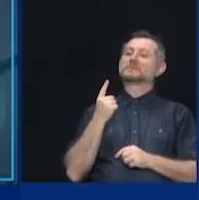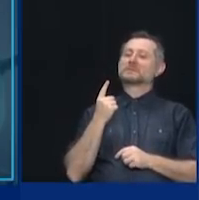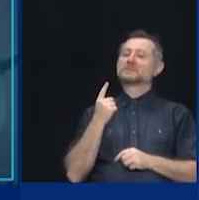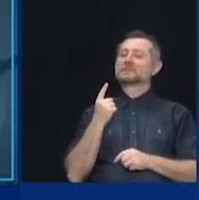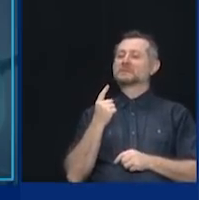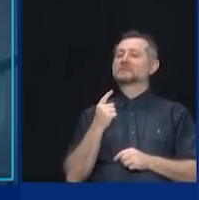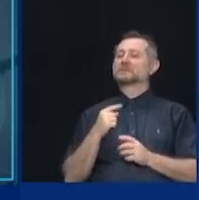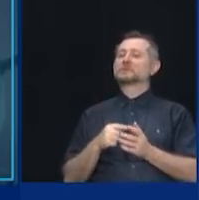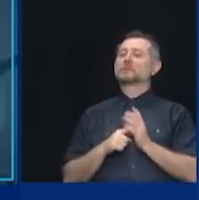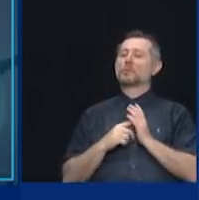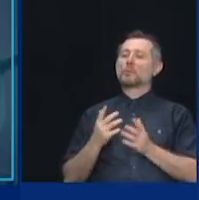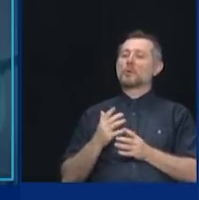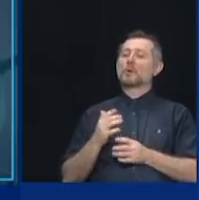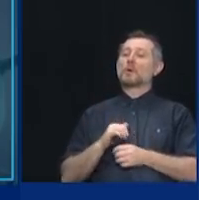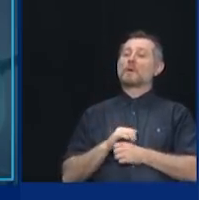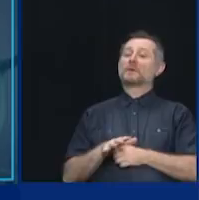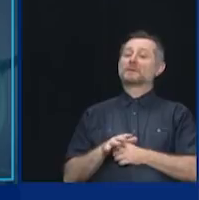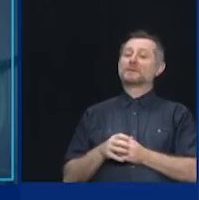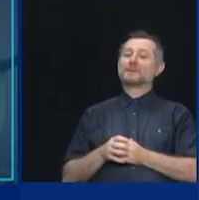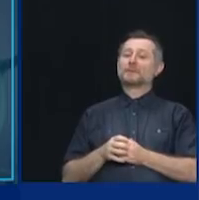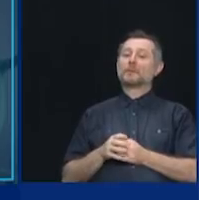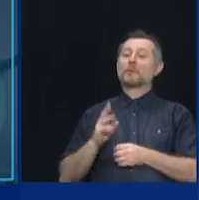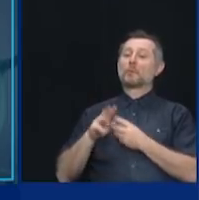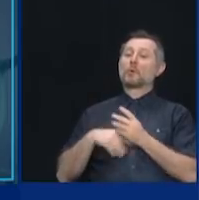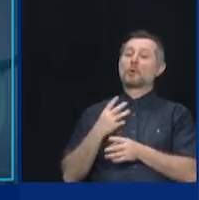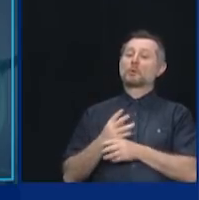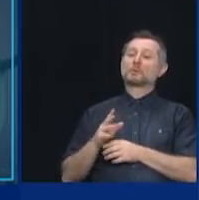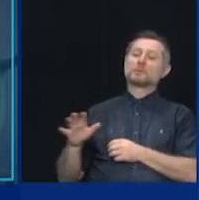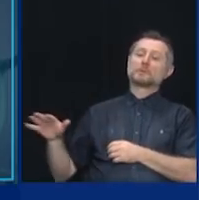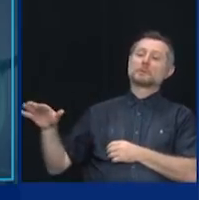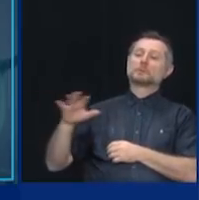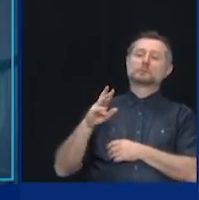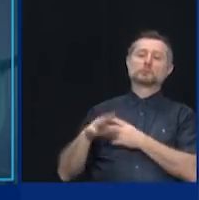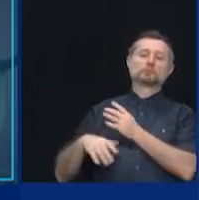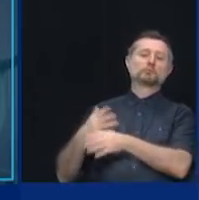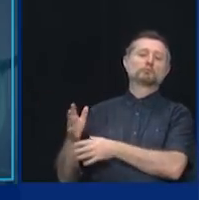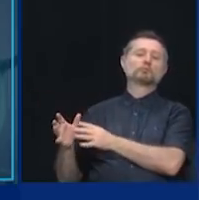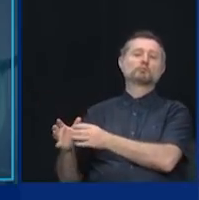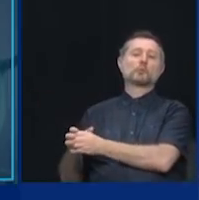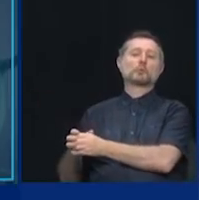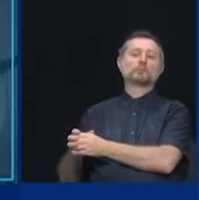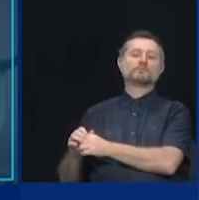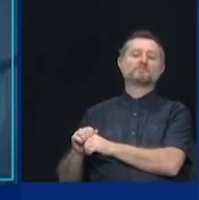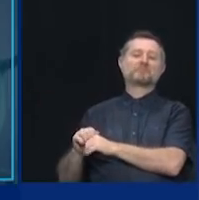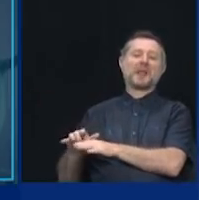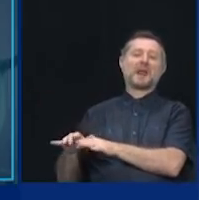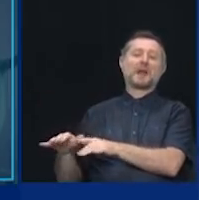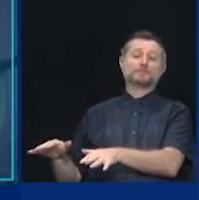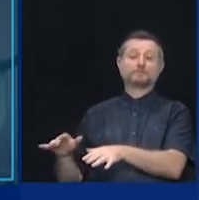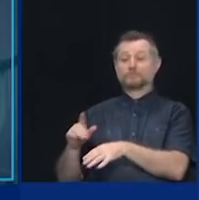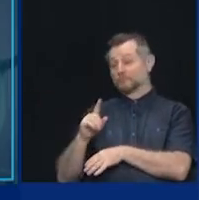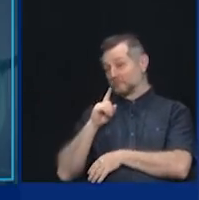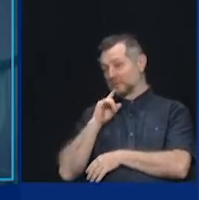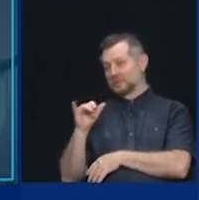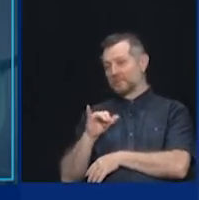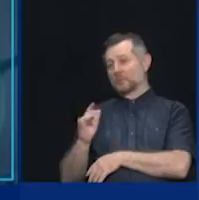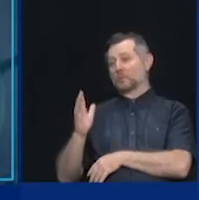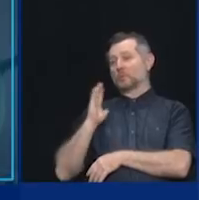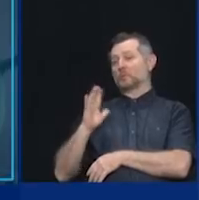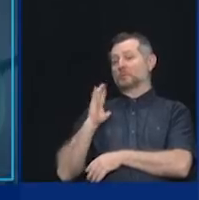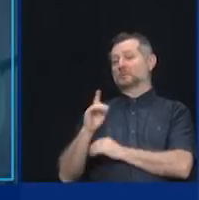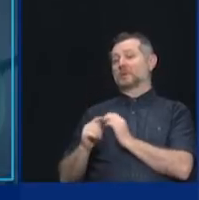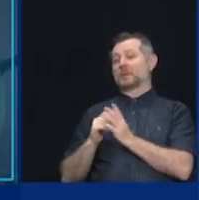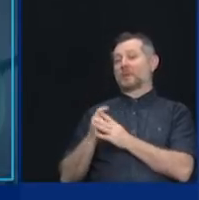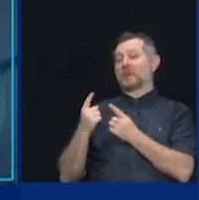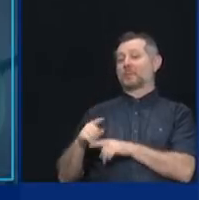how small the world is. It's not like the old days. Well, that's happening in Europe. It has nothing to